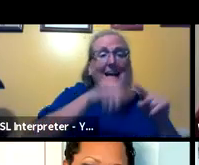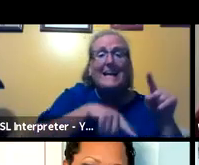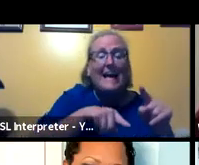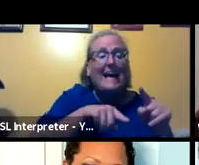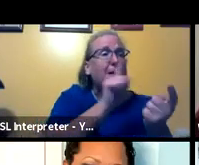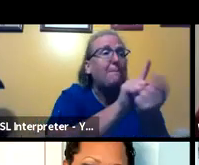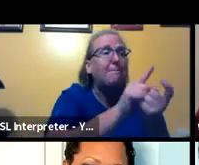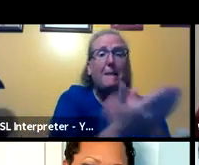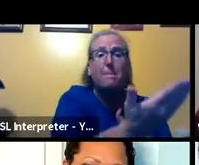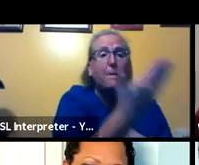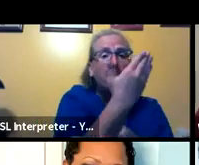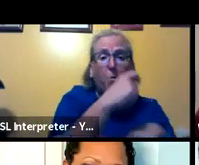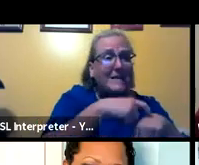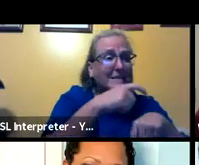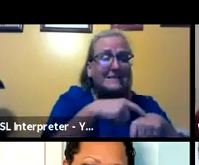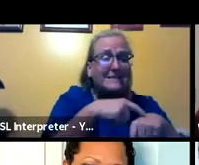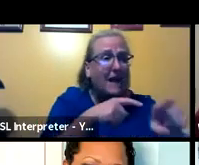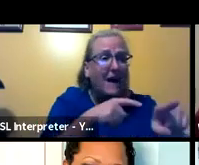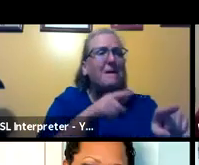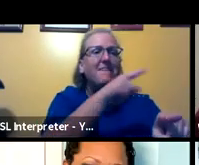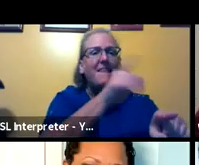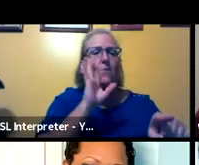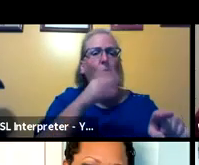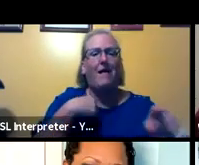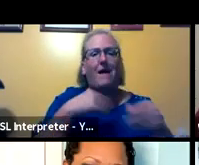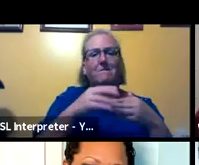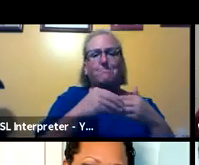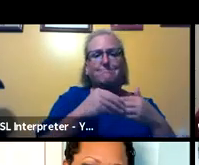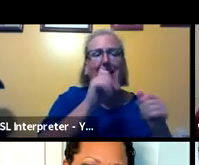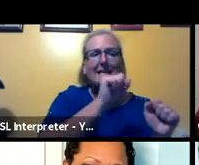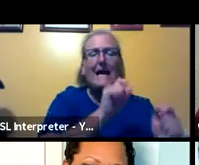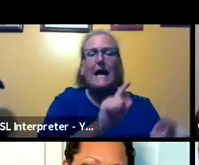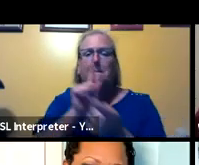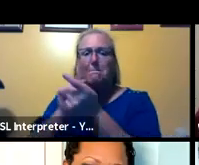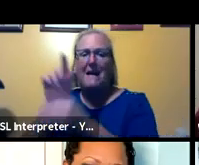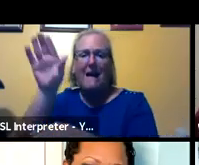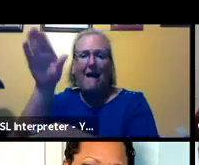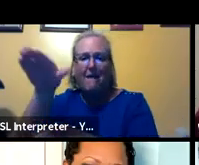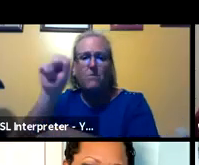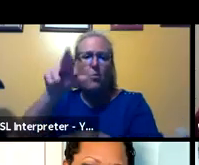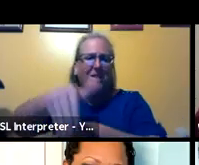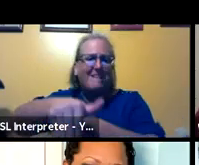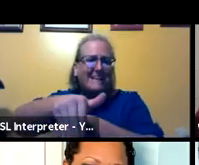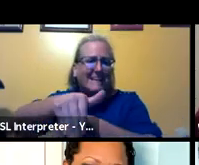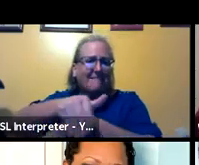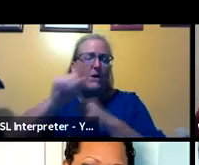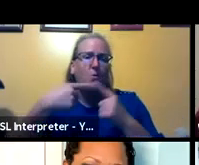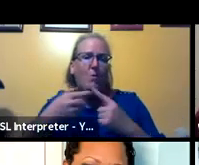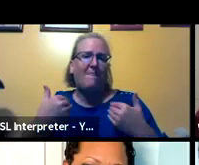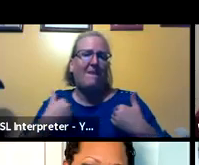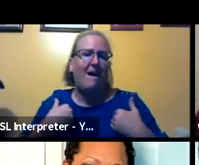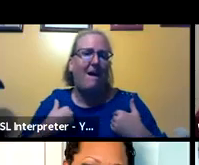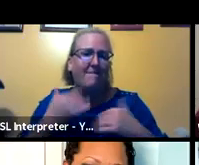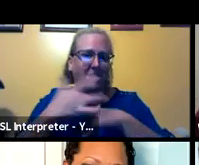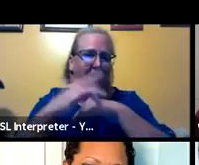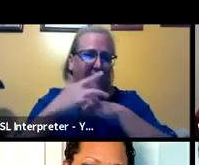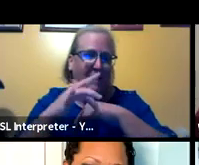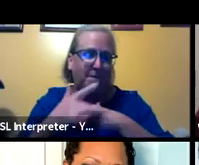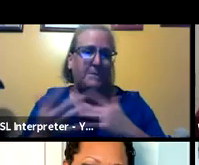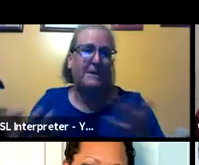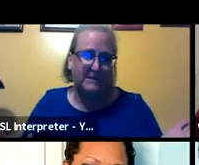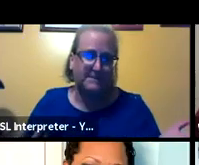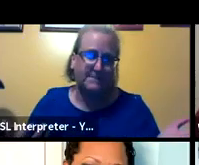remote environment will have the ability to participate later in the afternoon or the evening when they do have the ability.